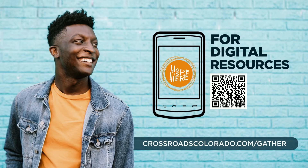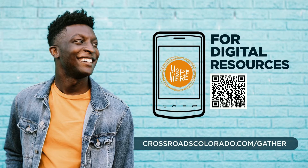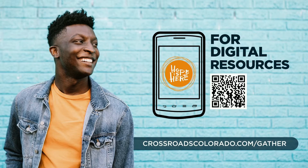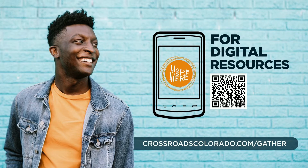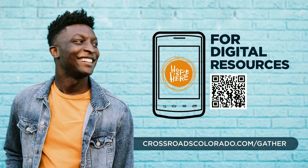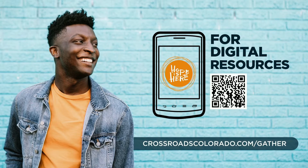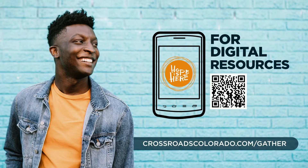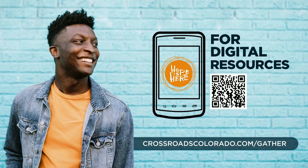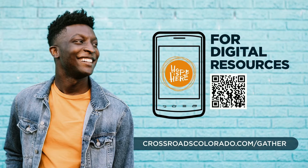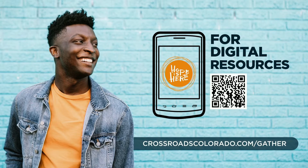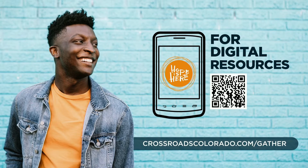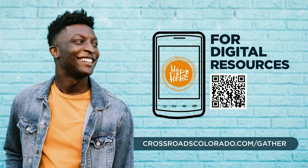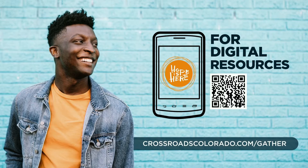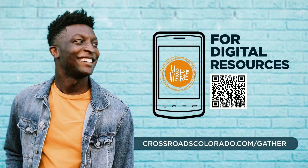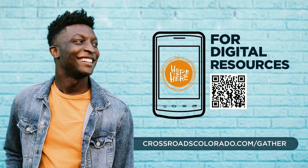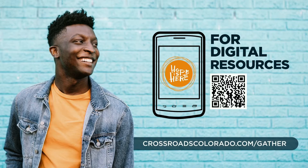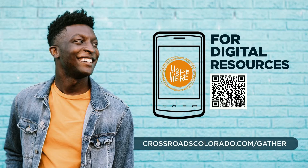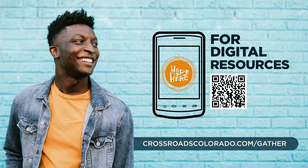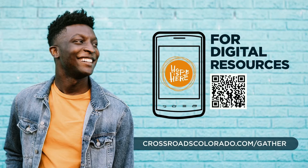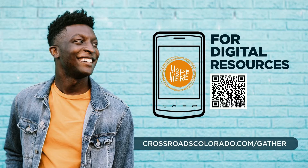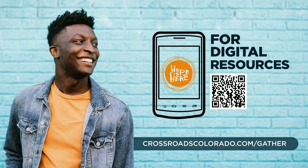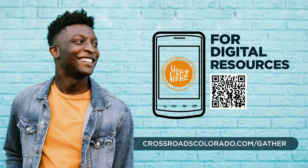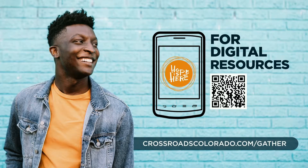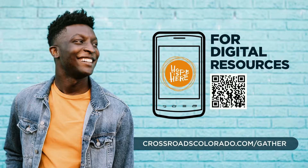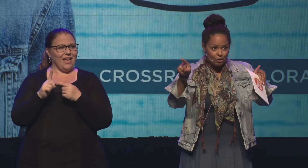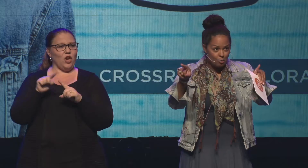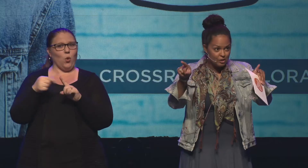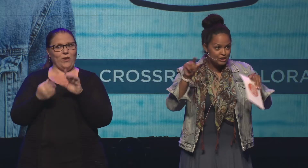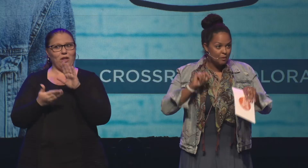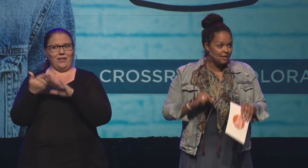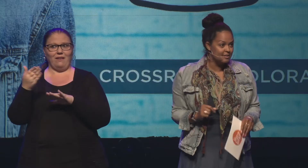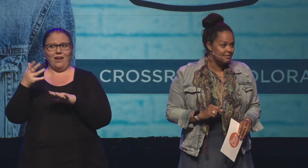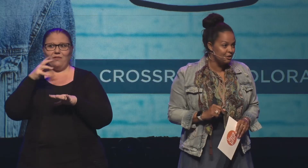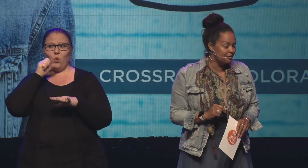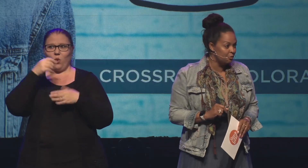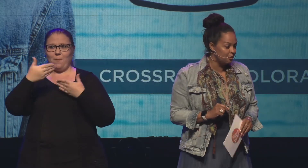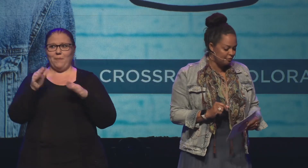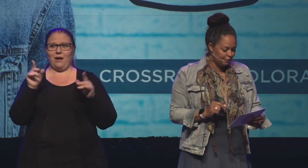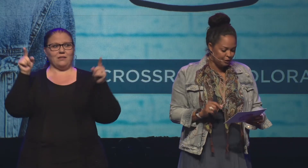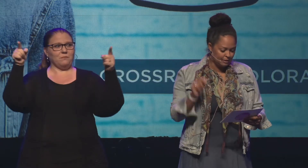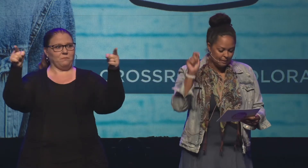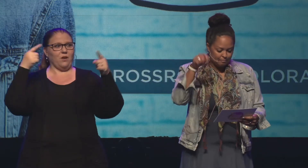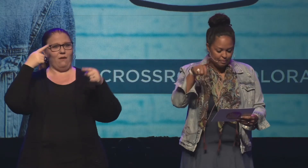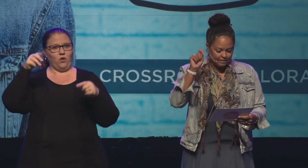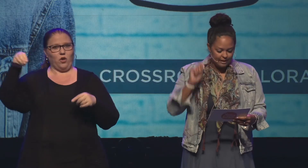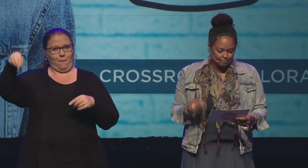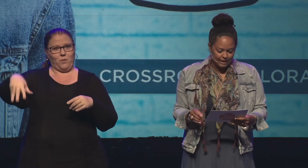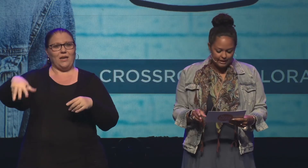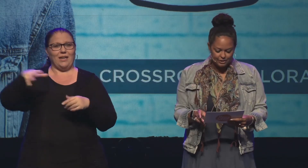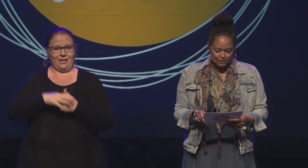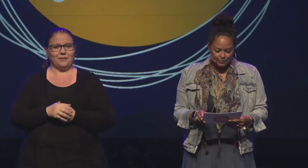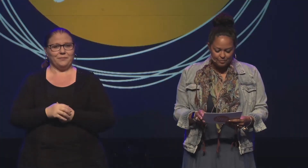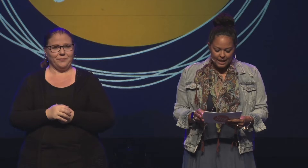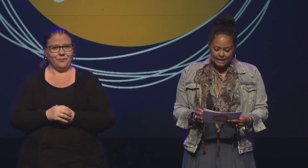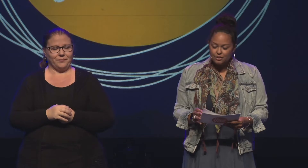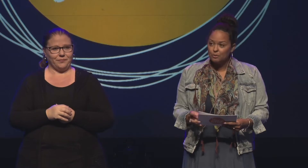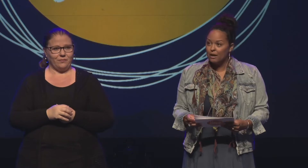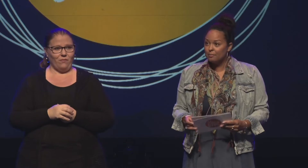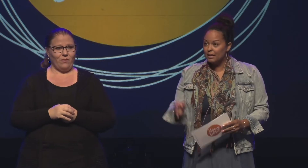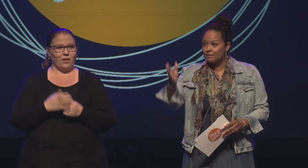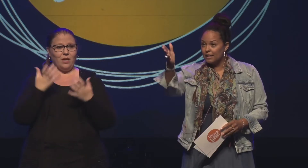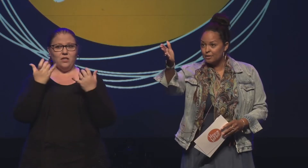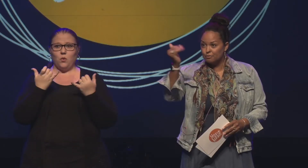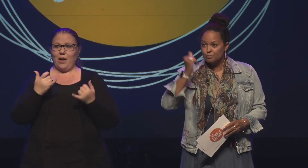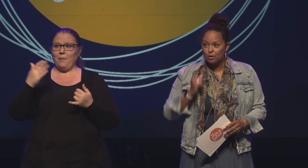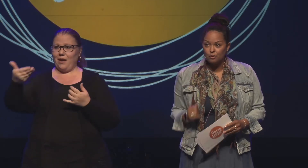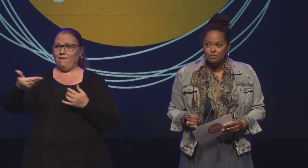more boxes throughout the service. And then when you're exiting, there are orange boxes near the door for you to put that right into. And so now